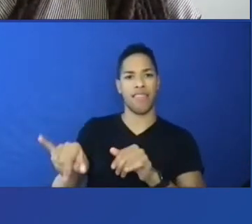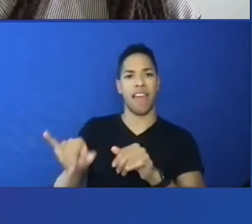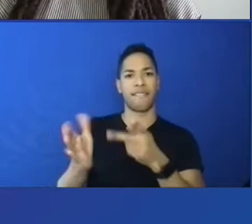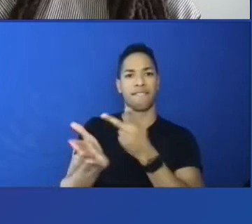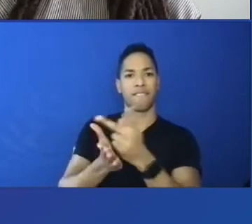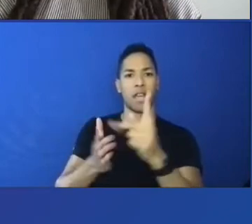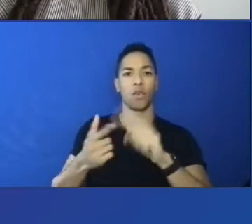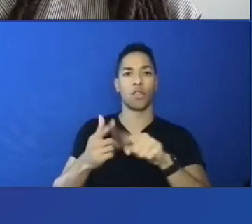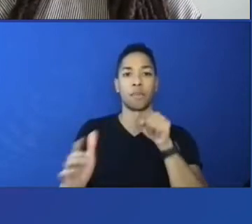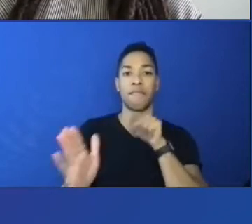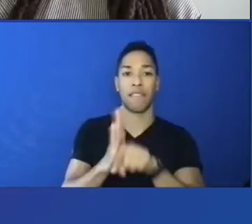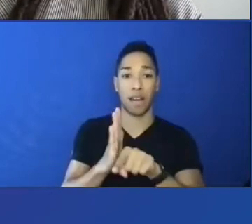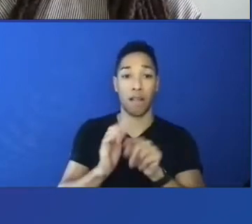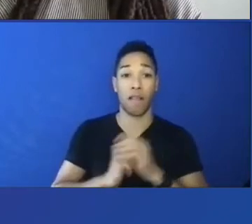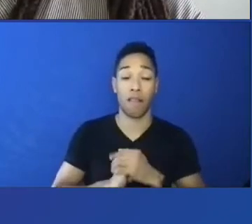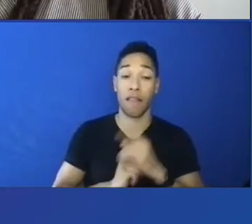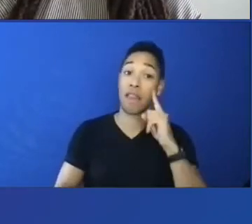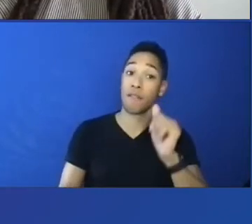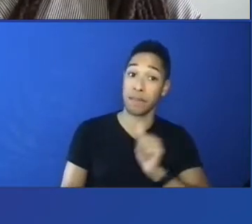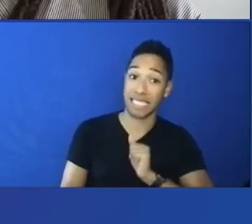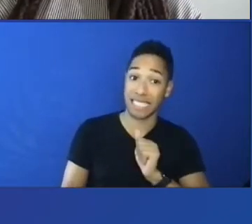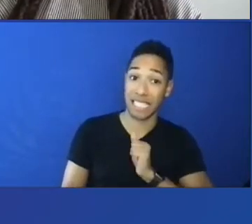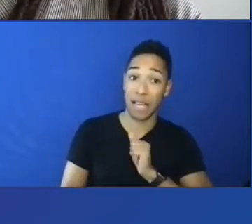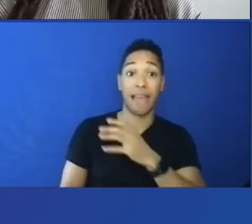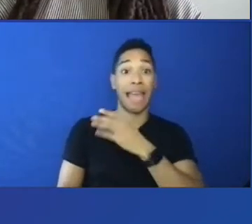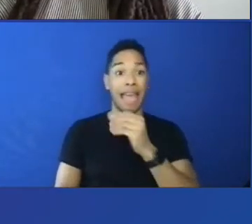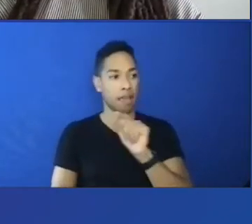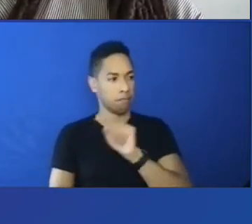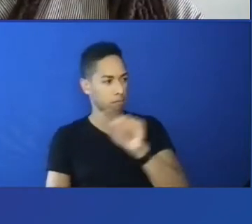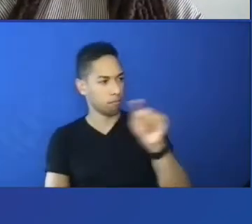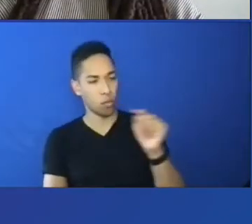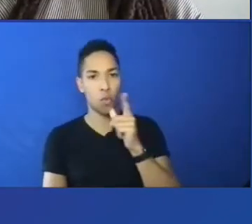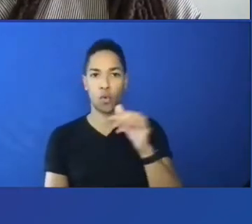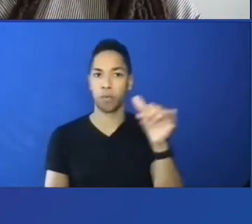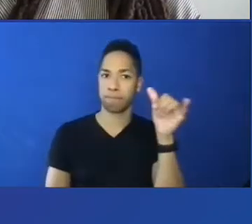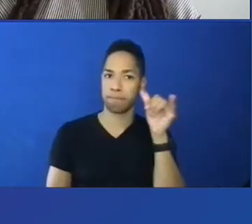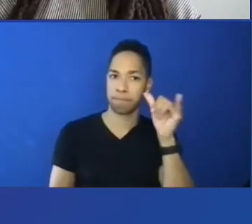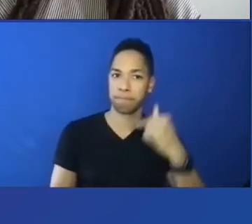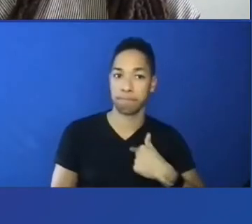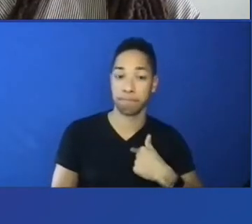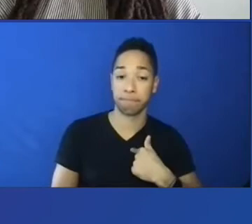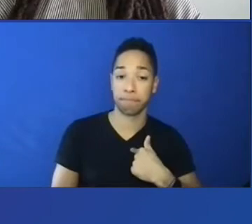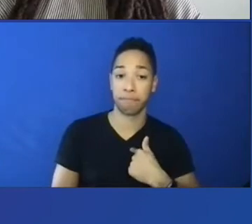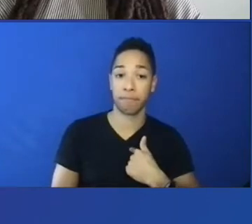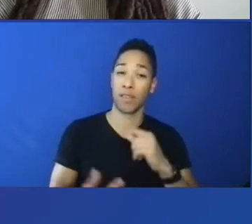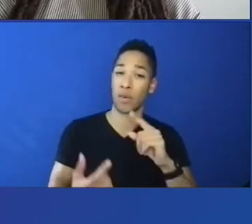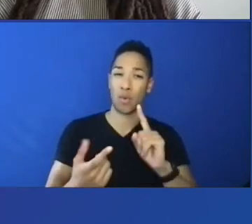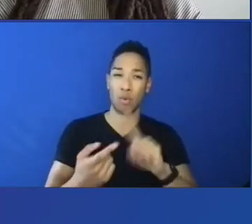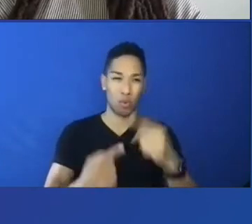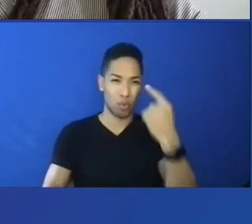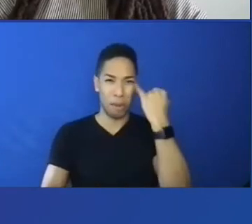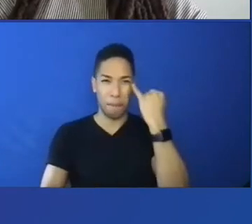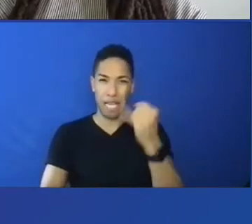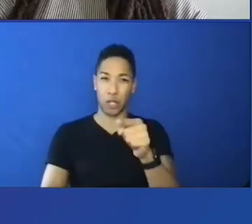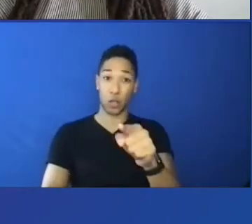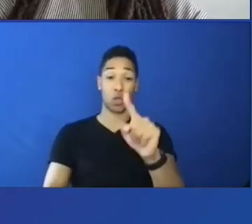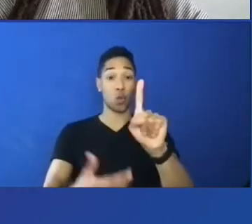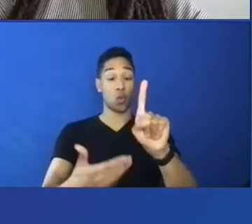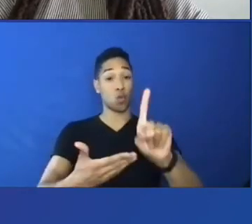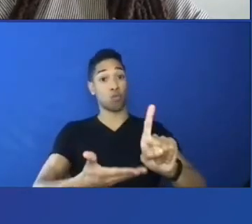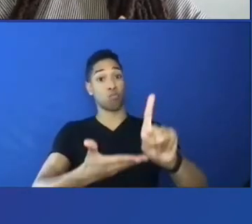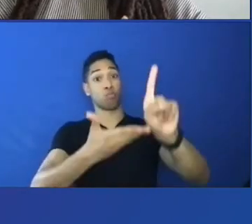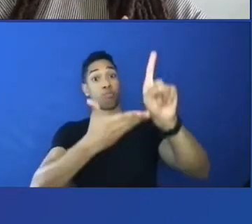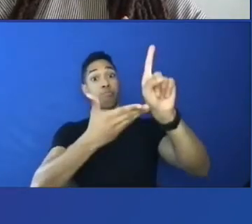for myself and for people who look like me. This idea that you are the sole representative of